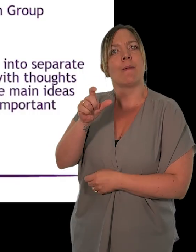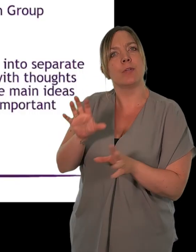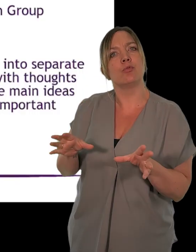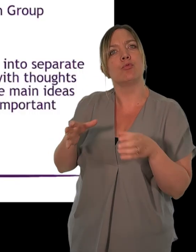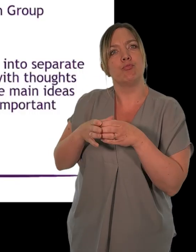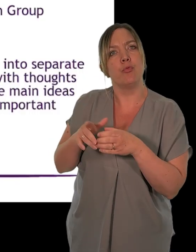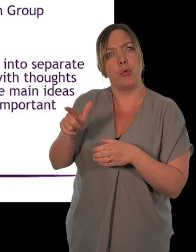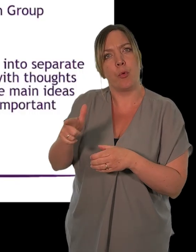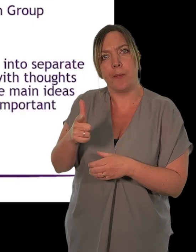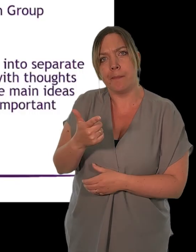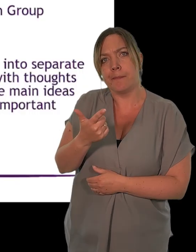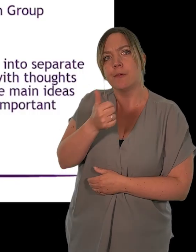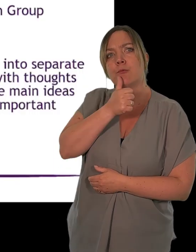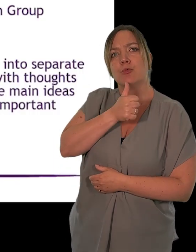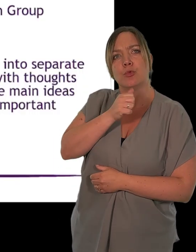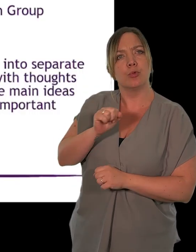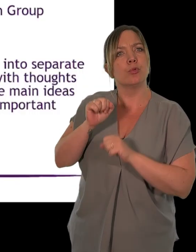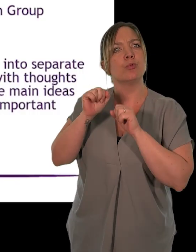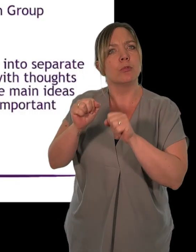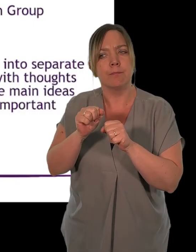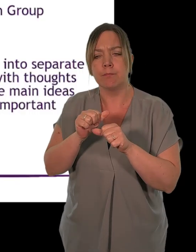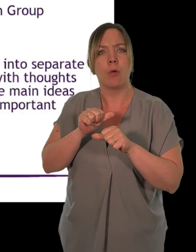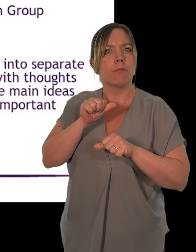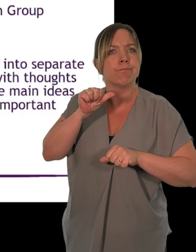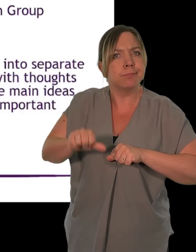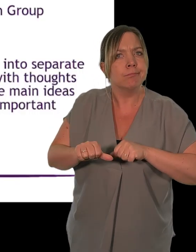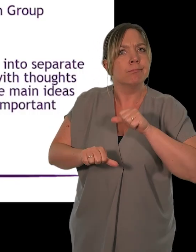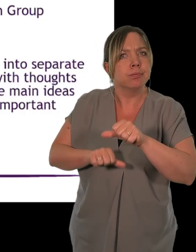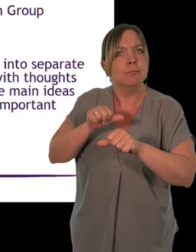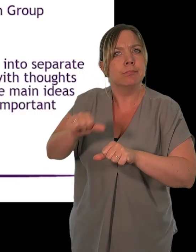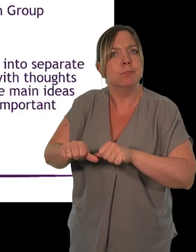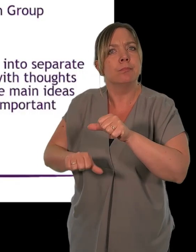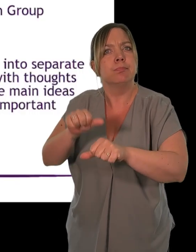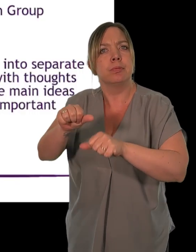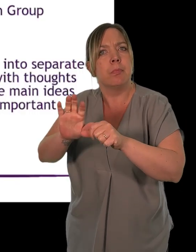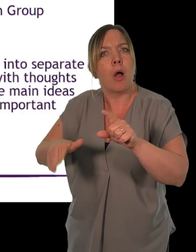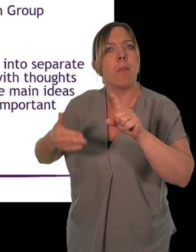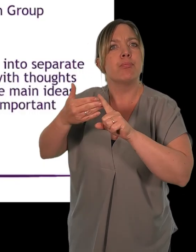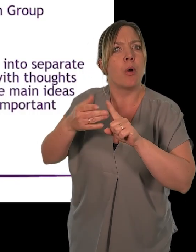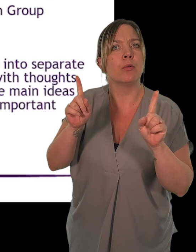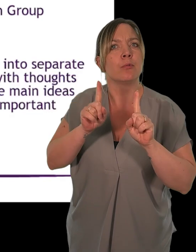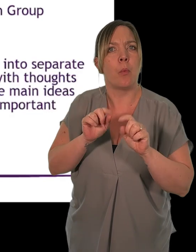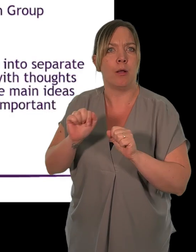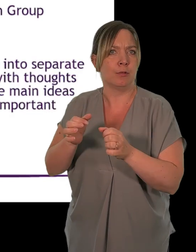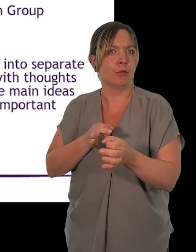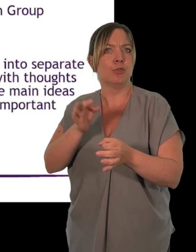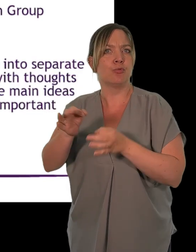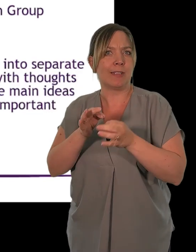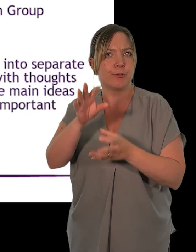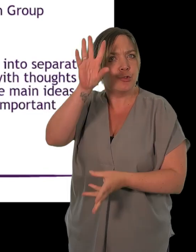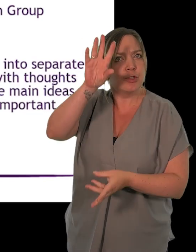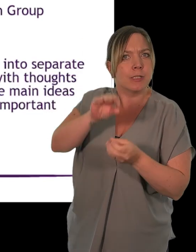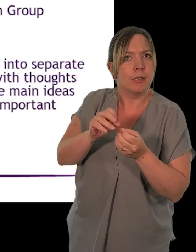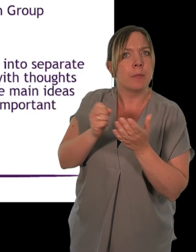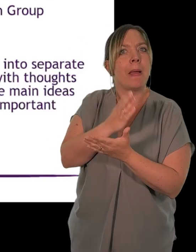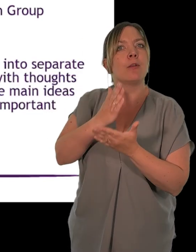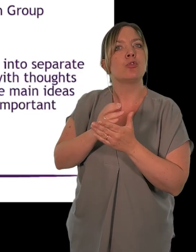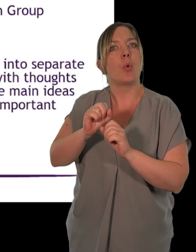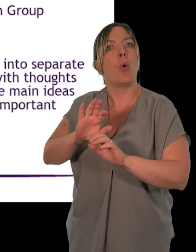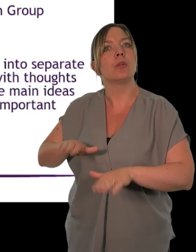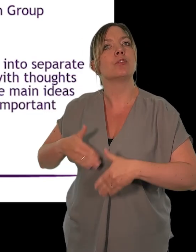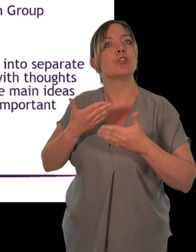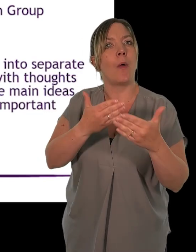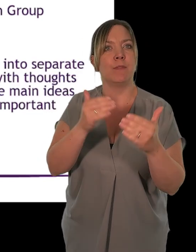parts and examine each part with thoughts and judgments, and show how the main ideas are related and why they are